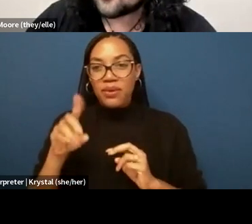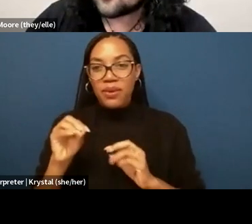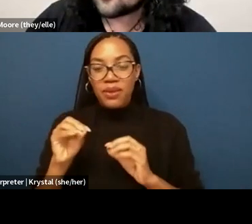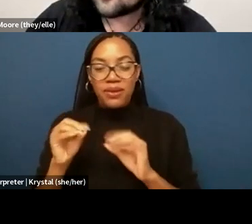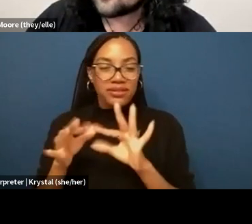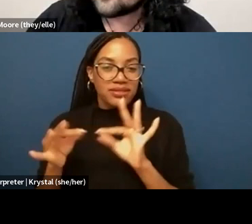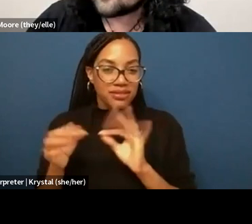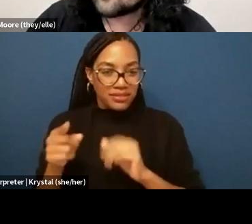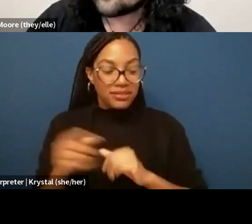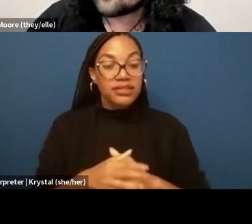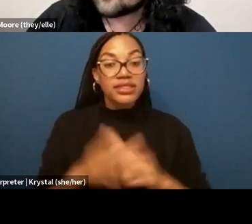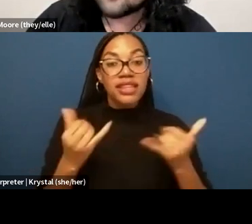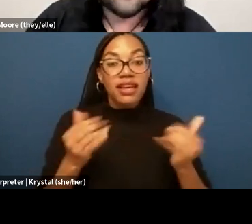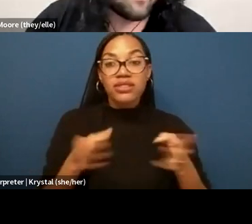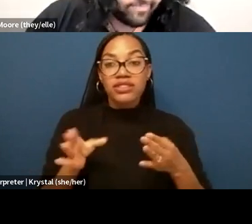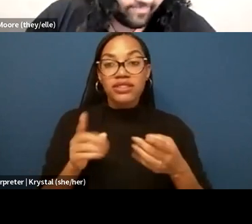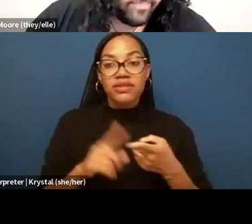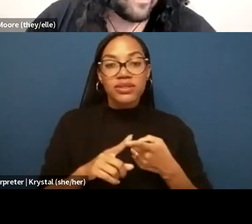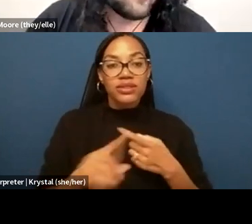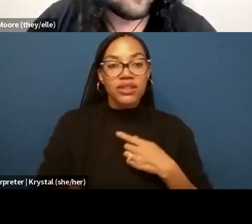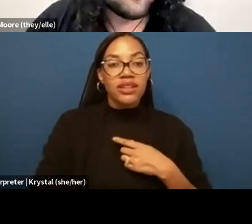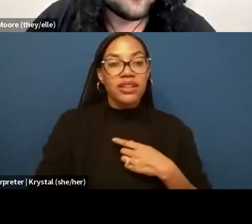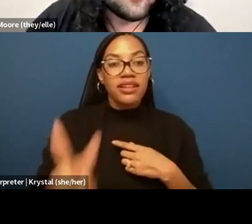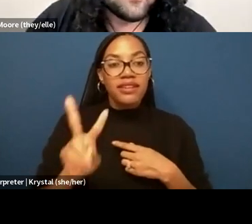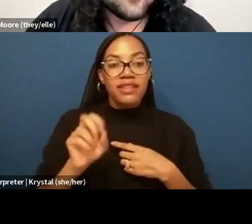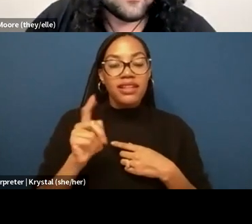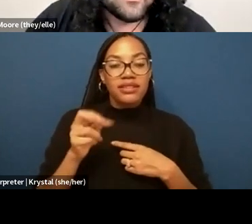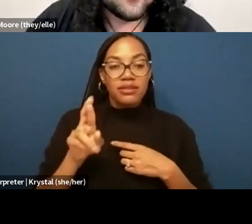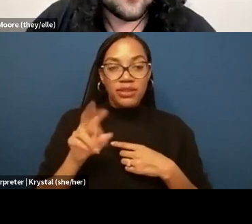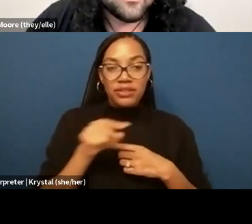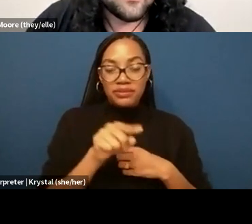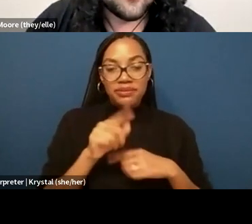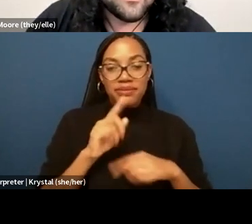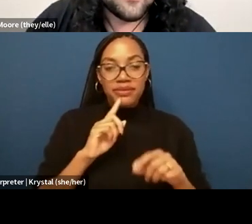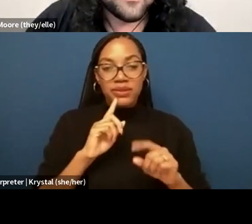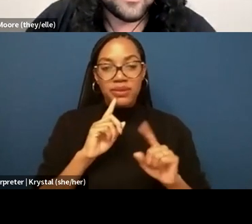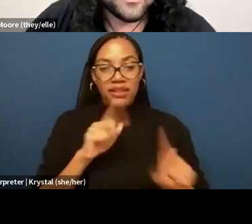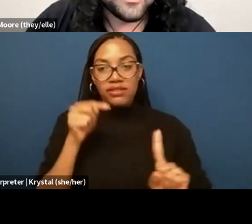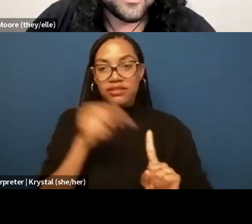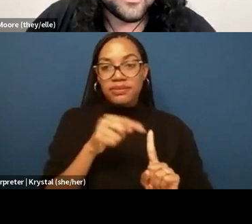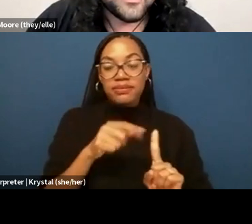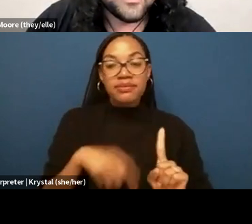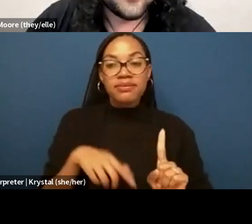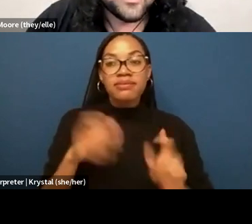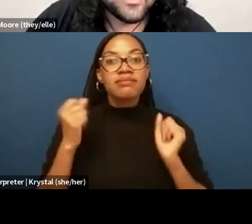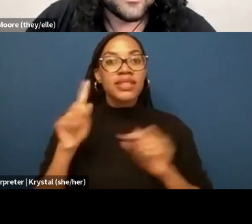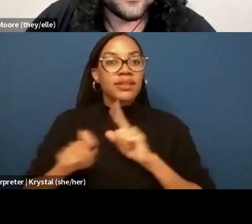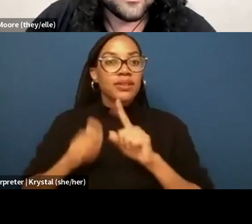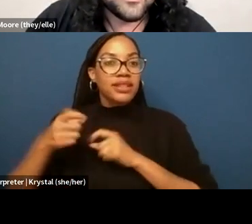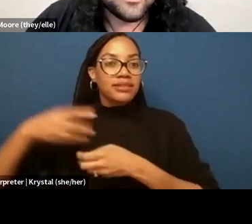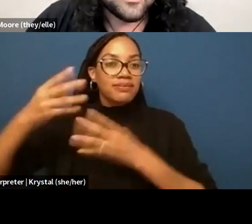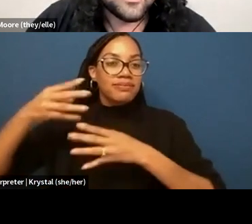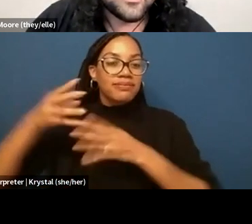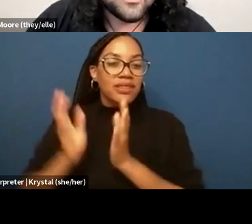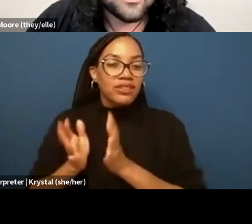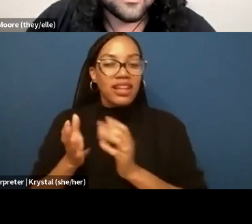shift the question to Vesper. It's actually coming off the questions around that's coming up in the chat, and it's come up in this panel too